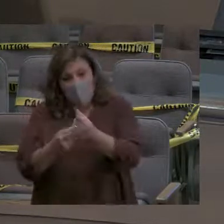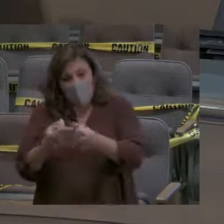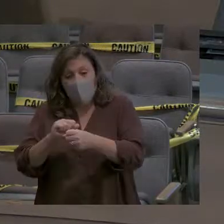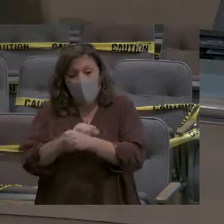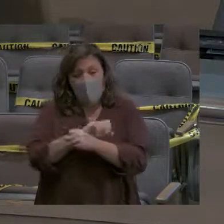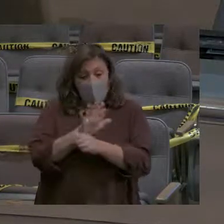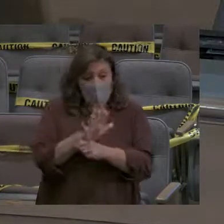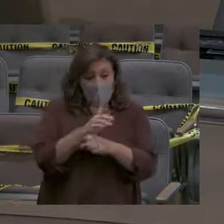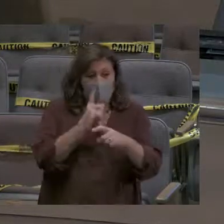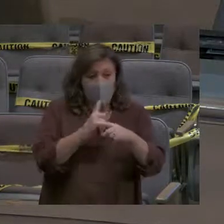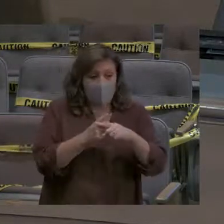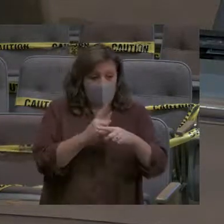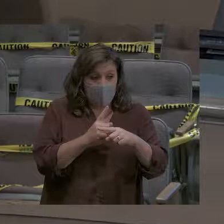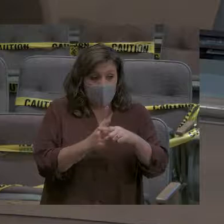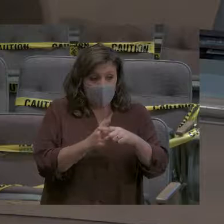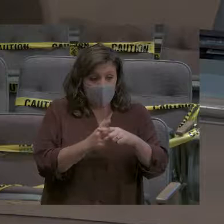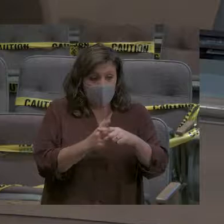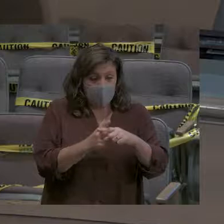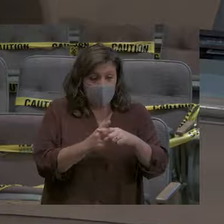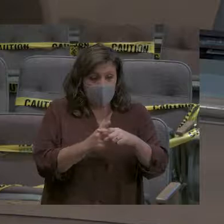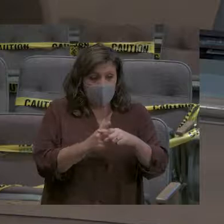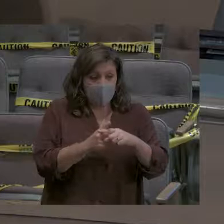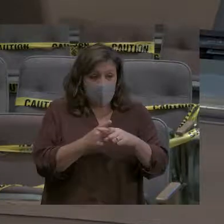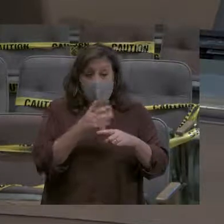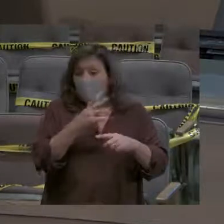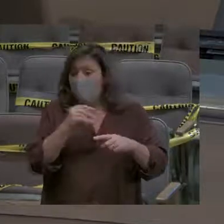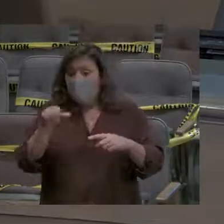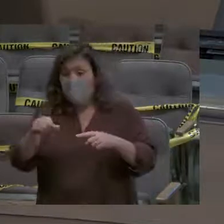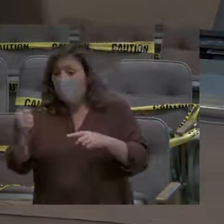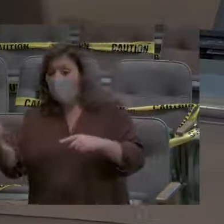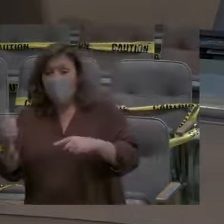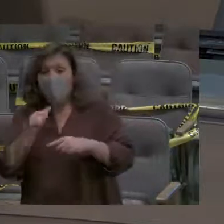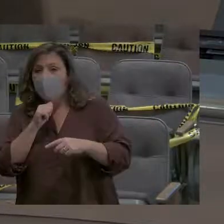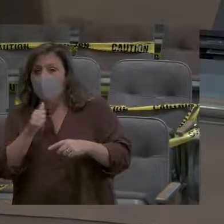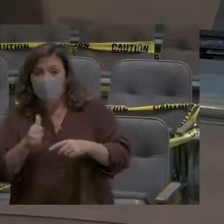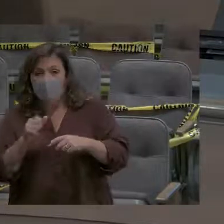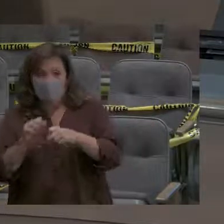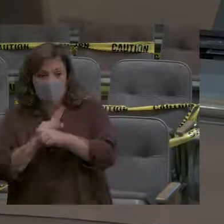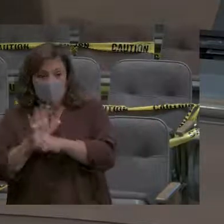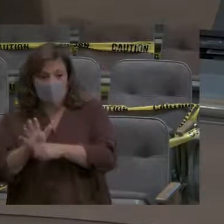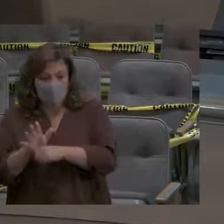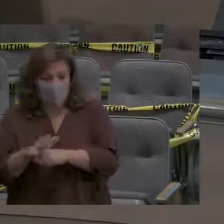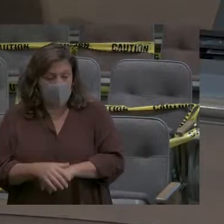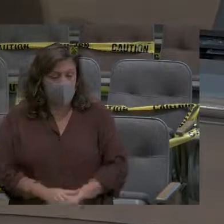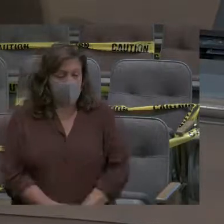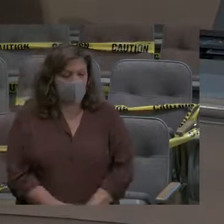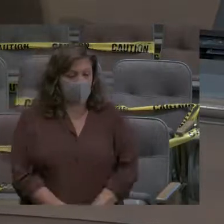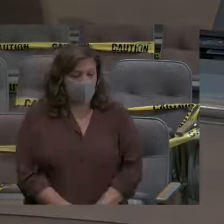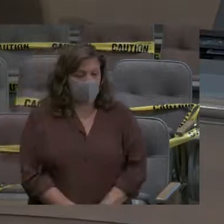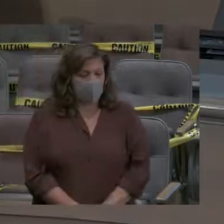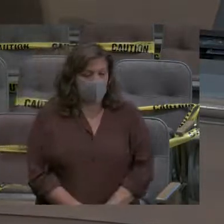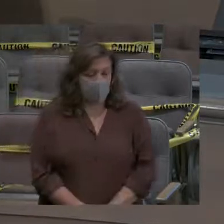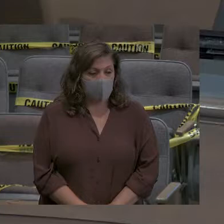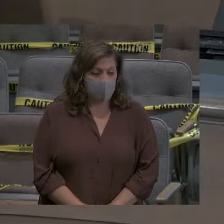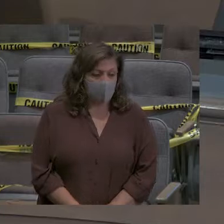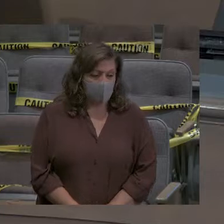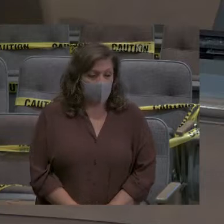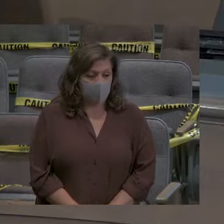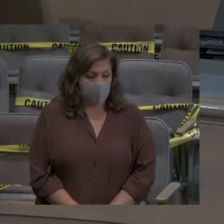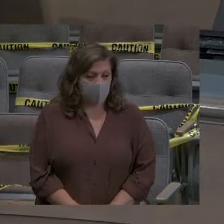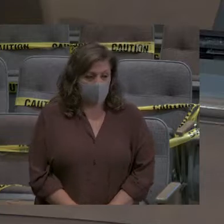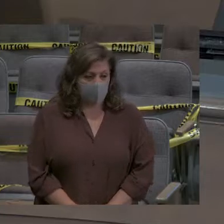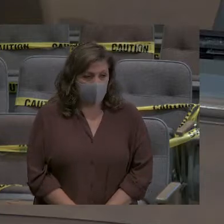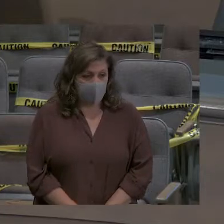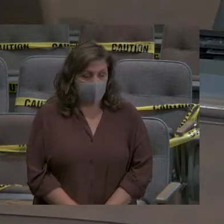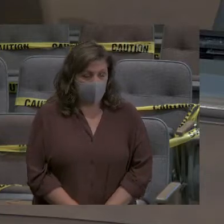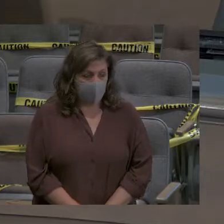that are positive for COVID-19 and patients who do not have COVID-19 who are admitted to the ICU